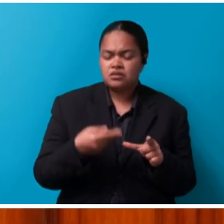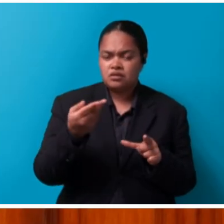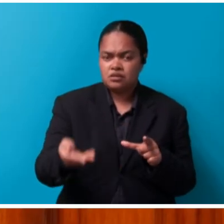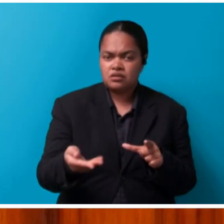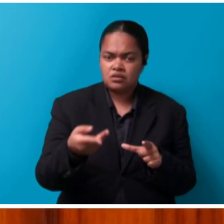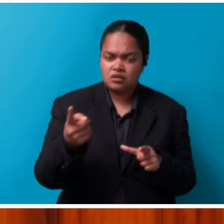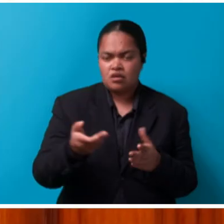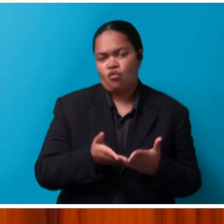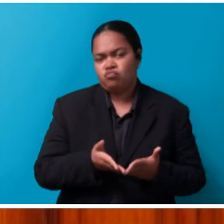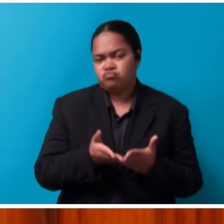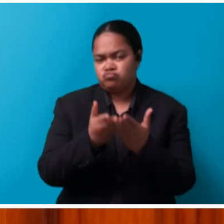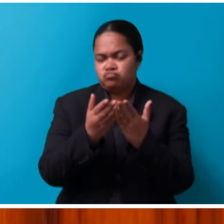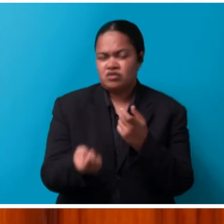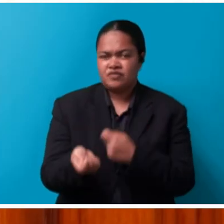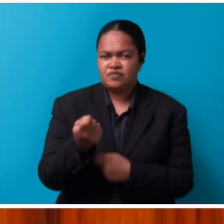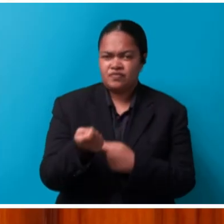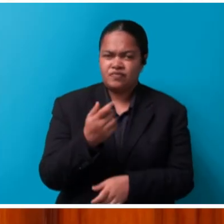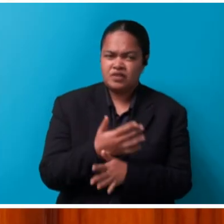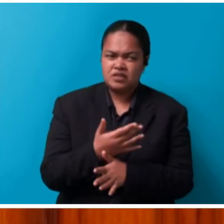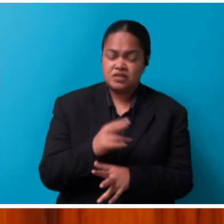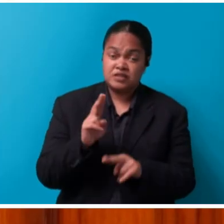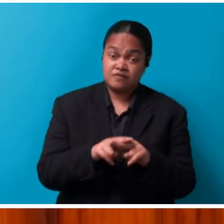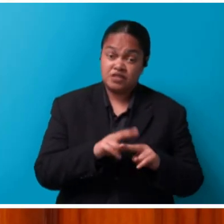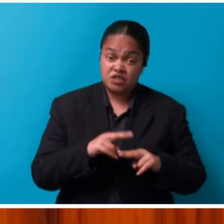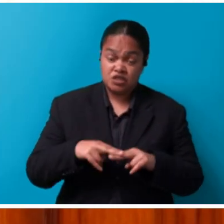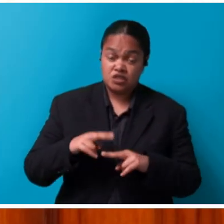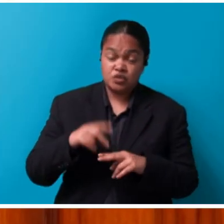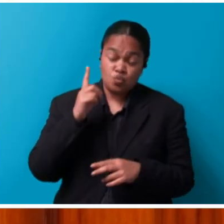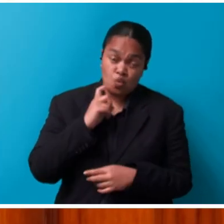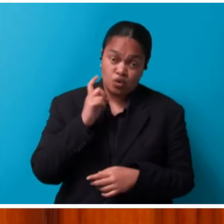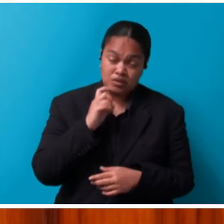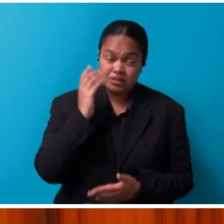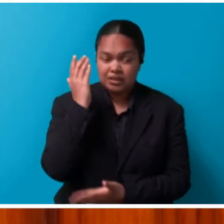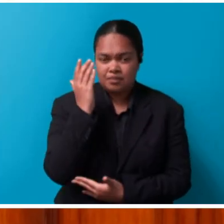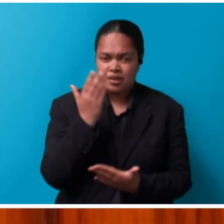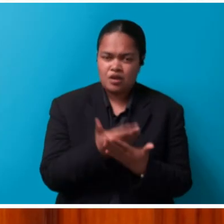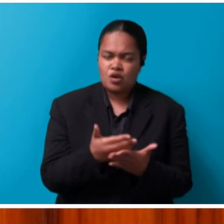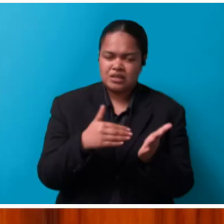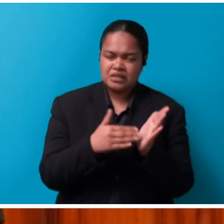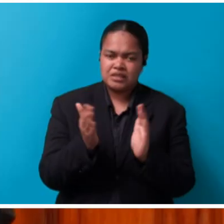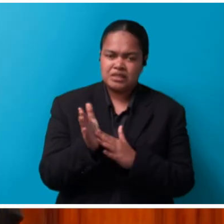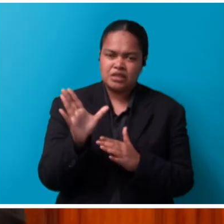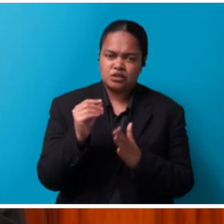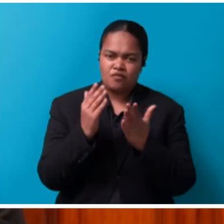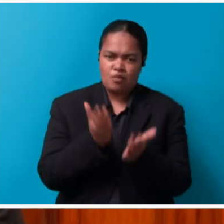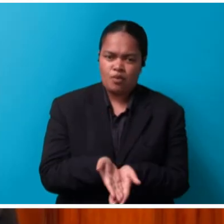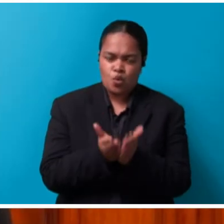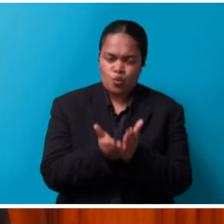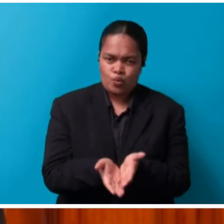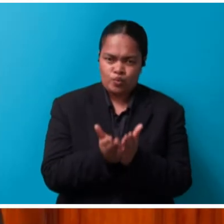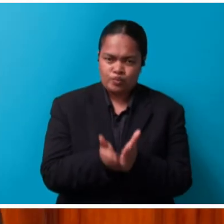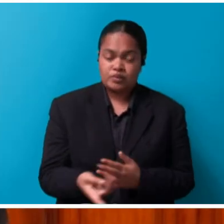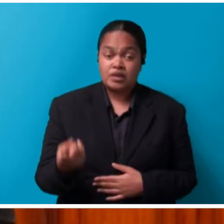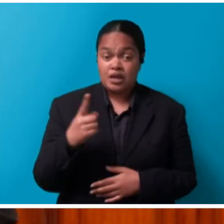can fish in Fiji fisheries waters depending on the size of their vessel. Honourable Speaker, I'd also like to share